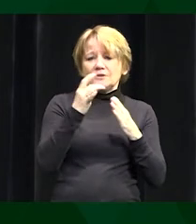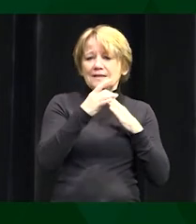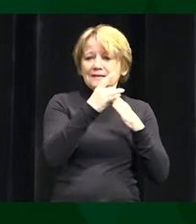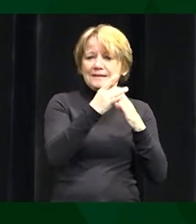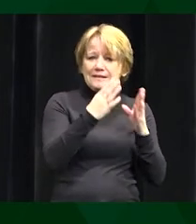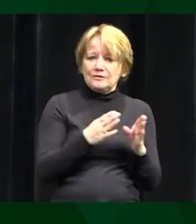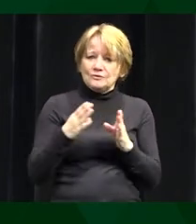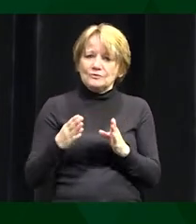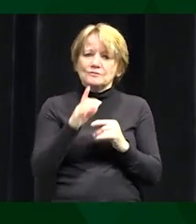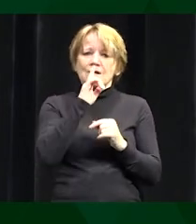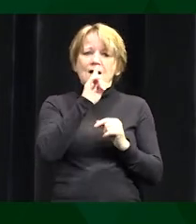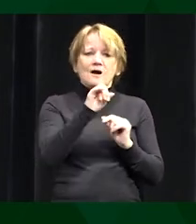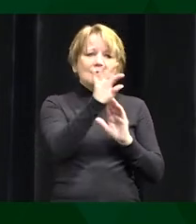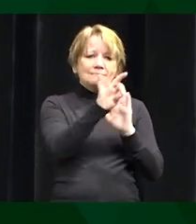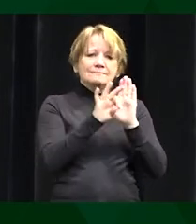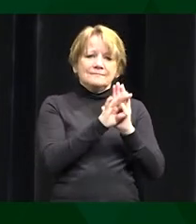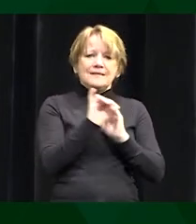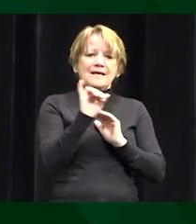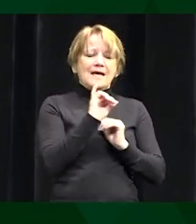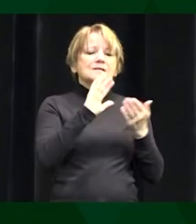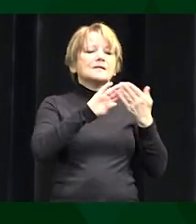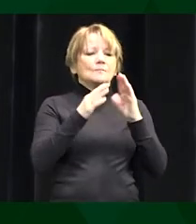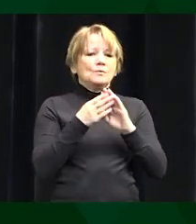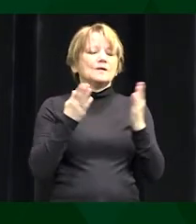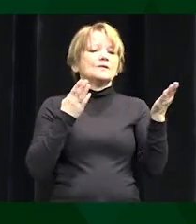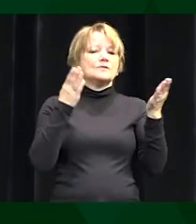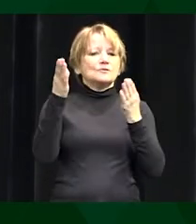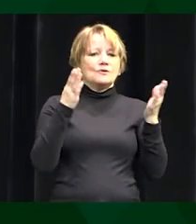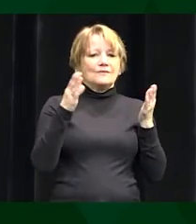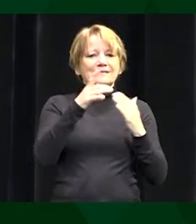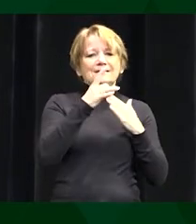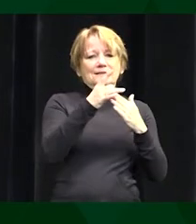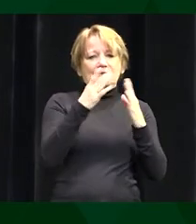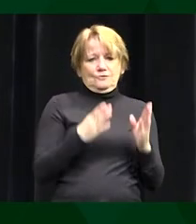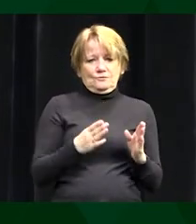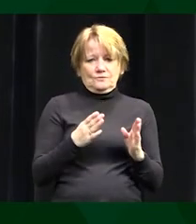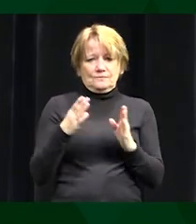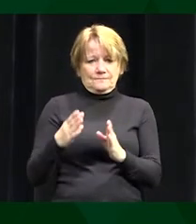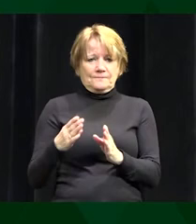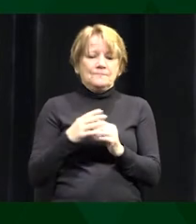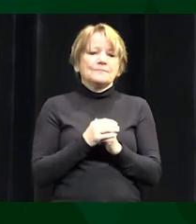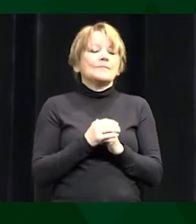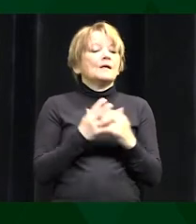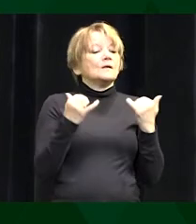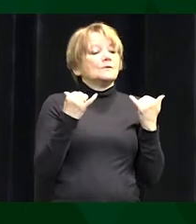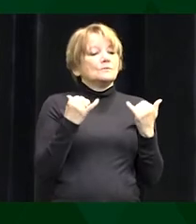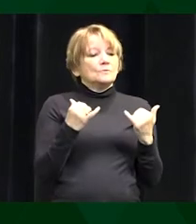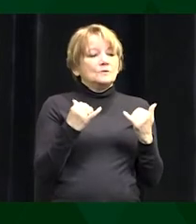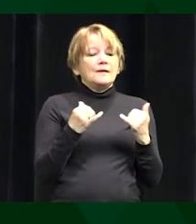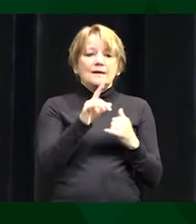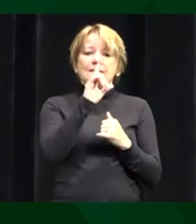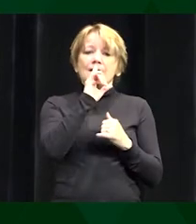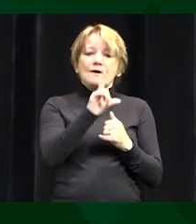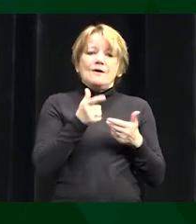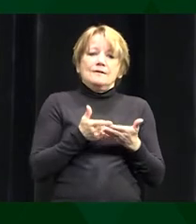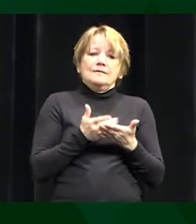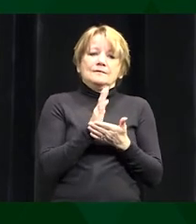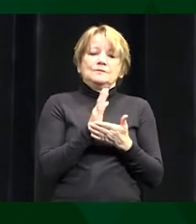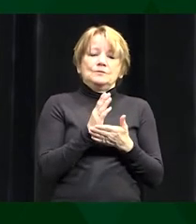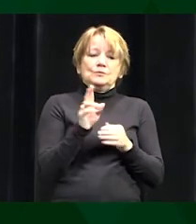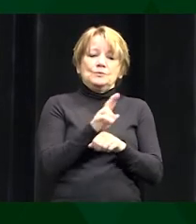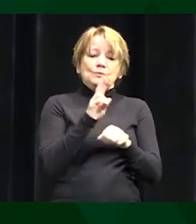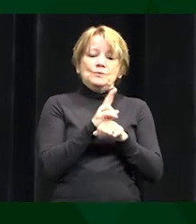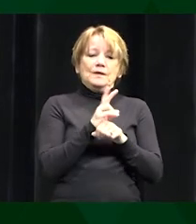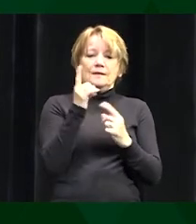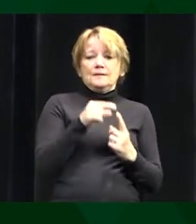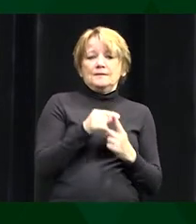project leaders are designated as community service leaders today they are